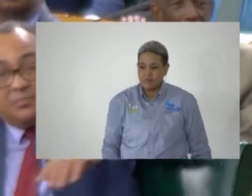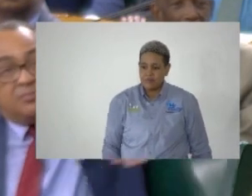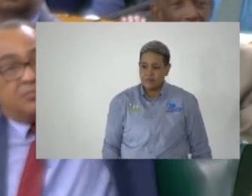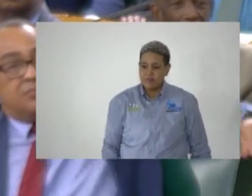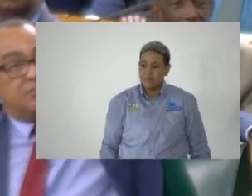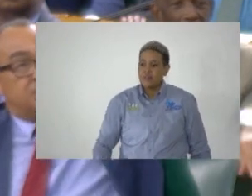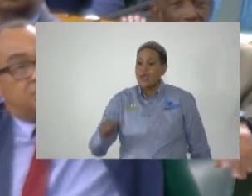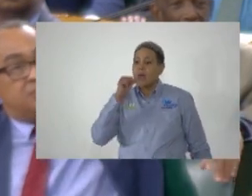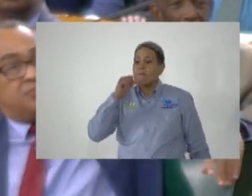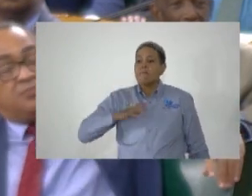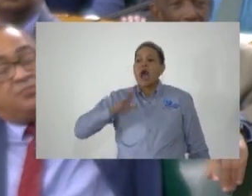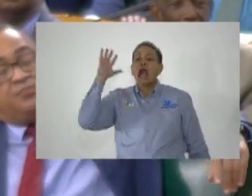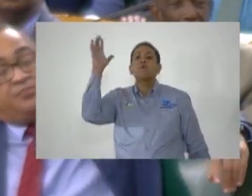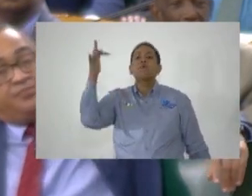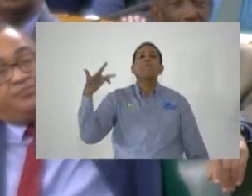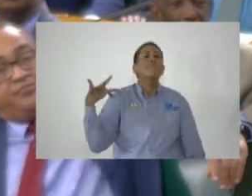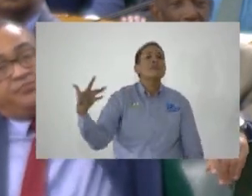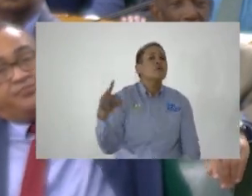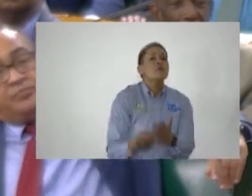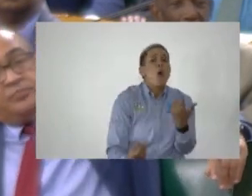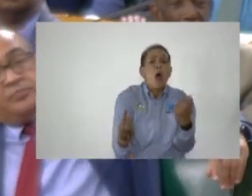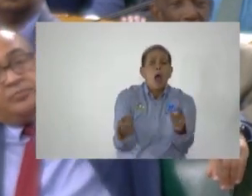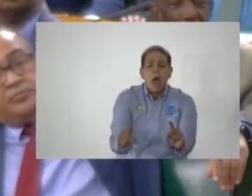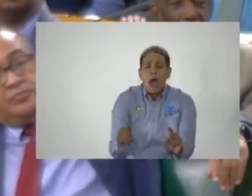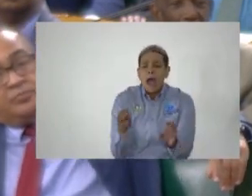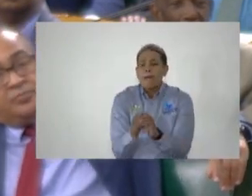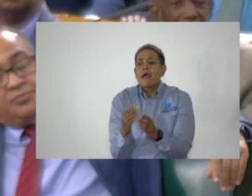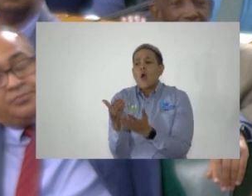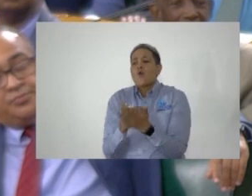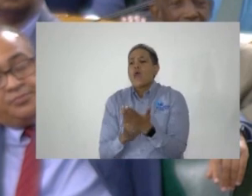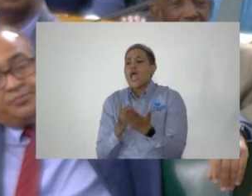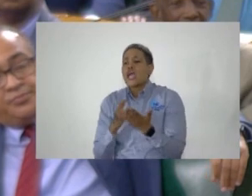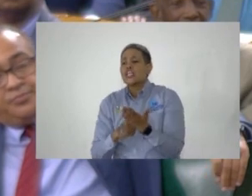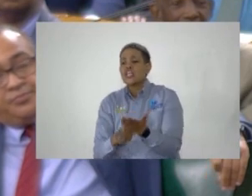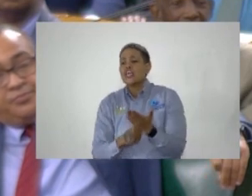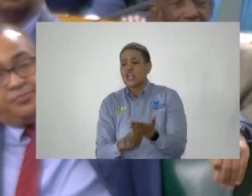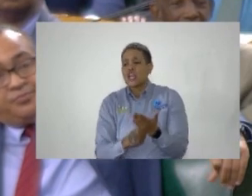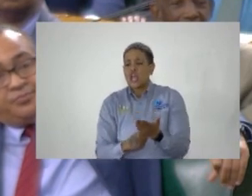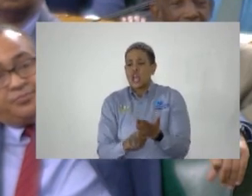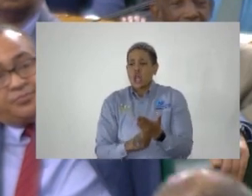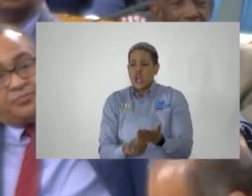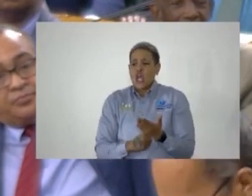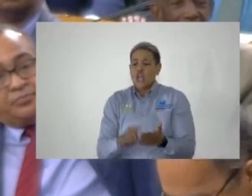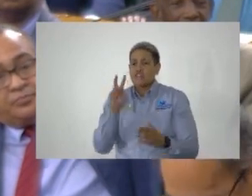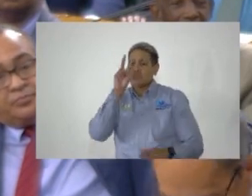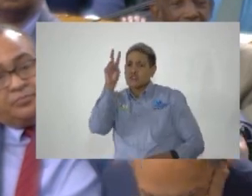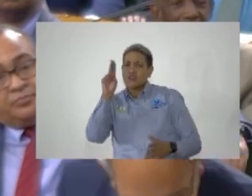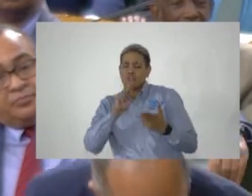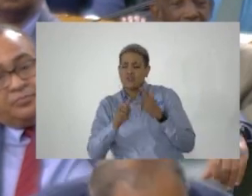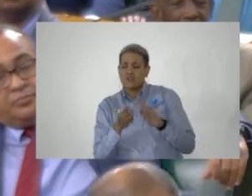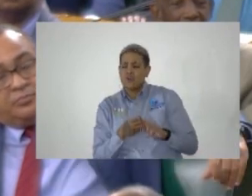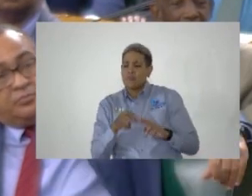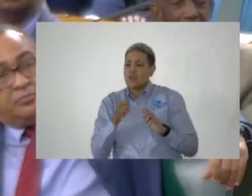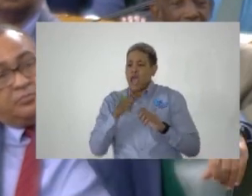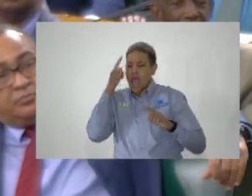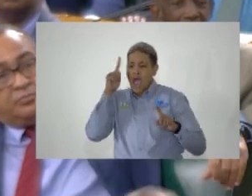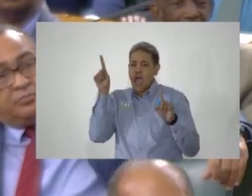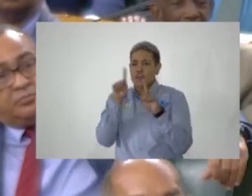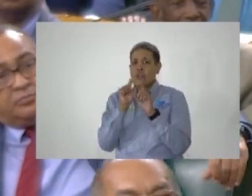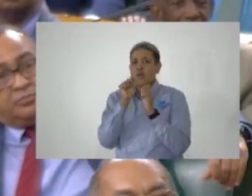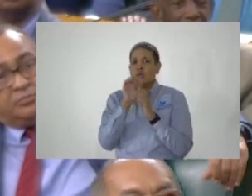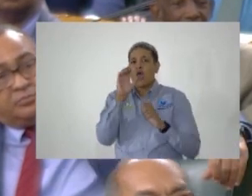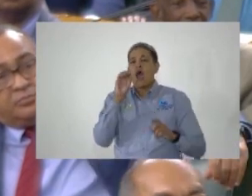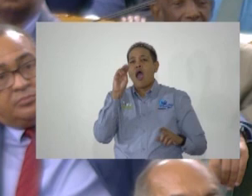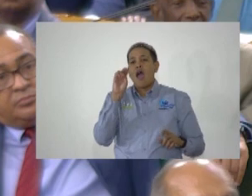Now, Madam Speaker, normally what would happen in a wage negotiation is that you agree to the number with the Confederation, because